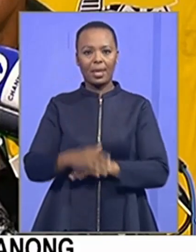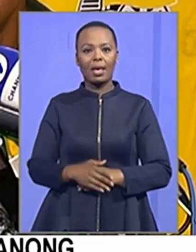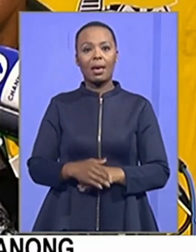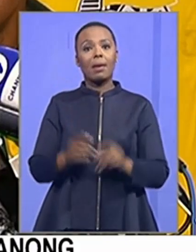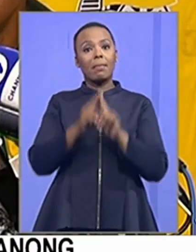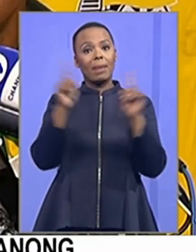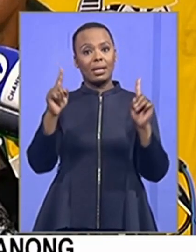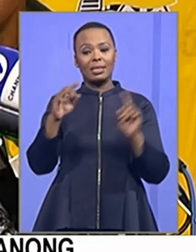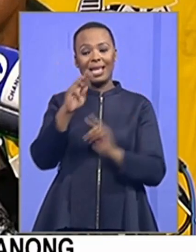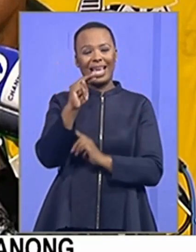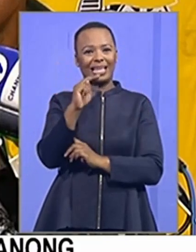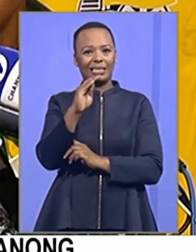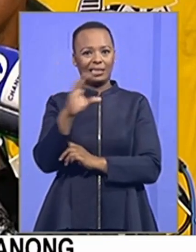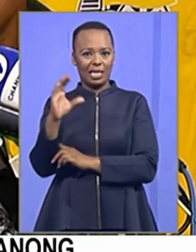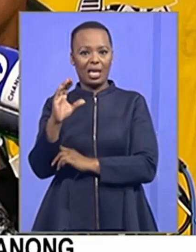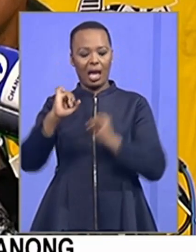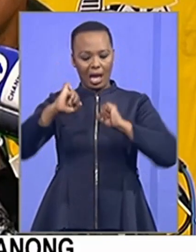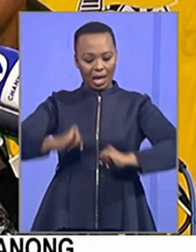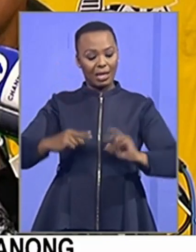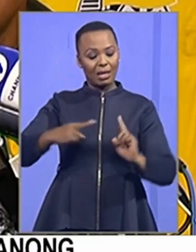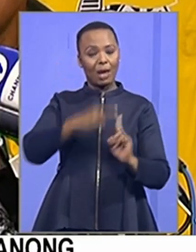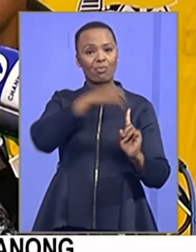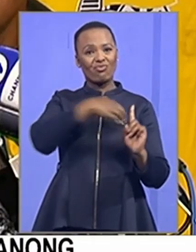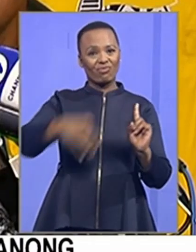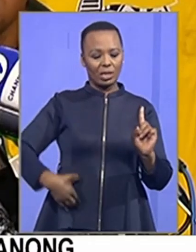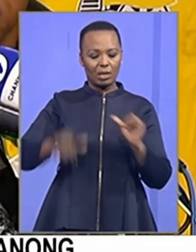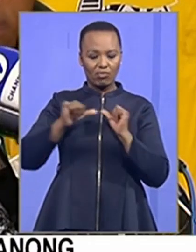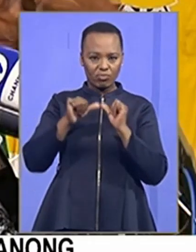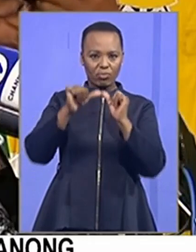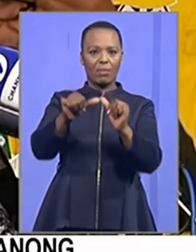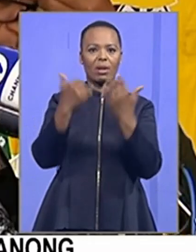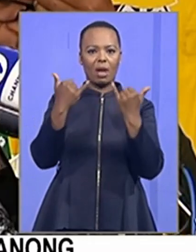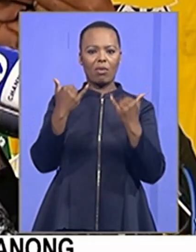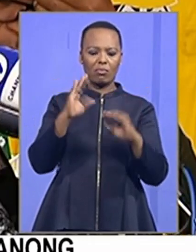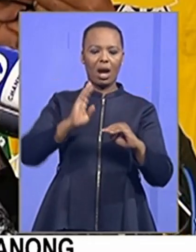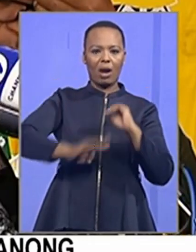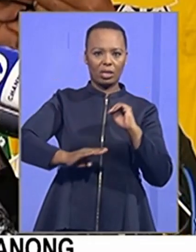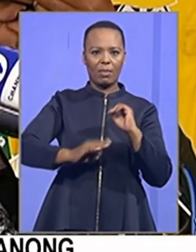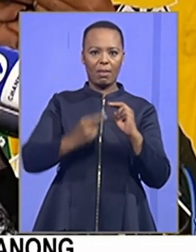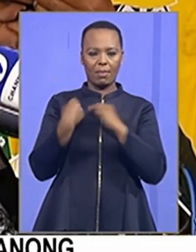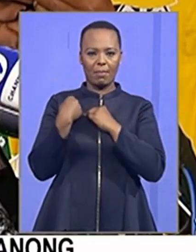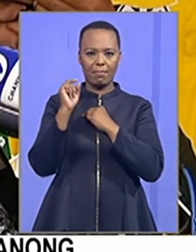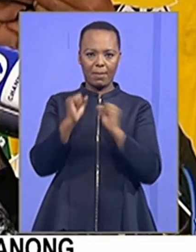agreed that the president must proceed to be held accountable.